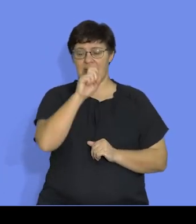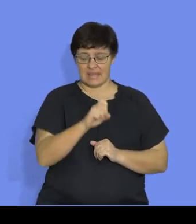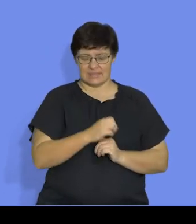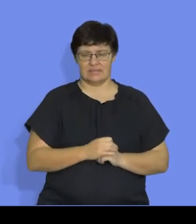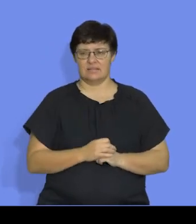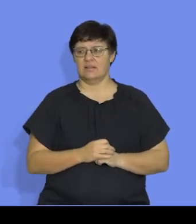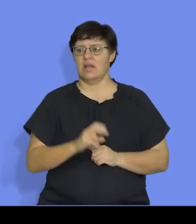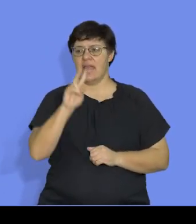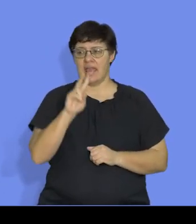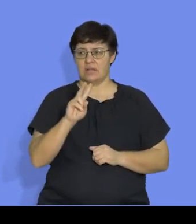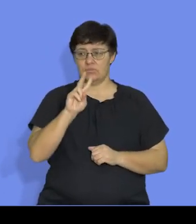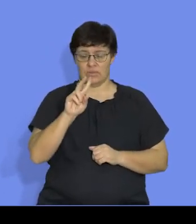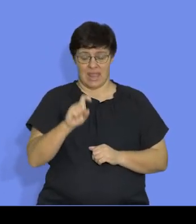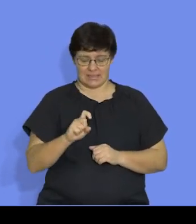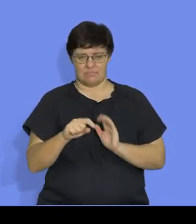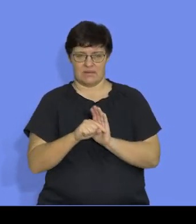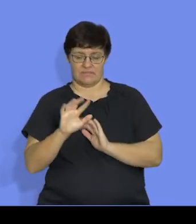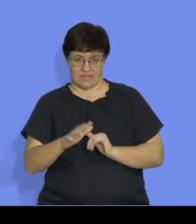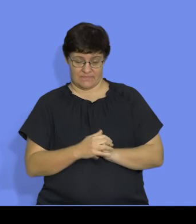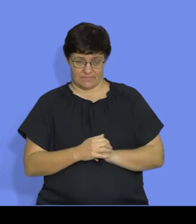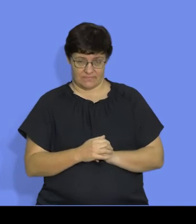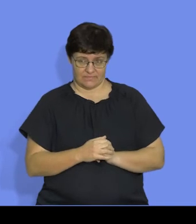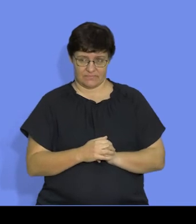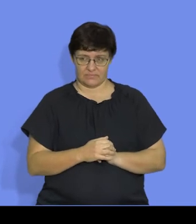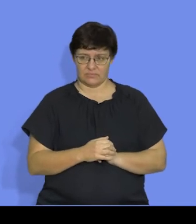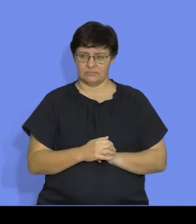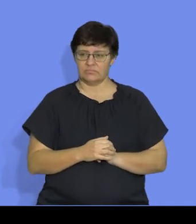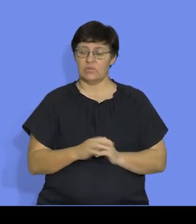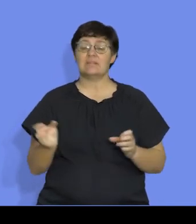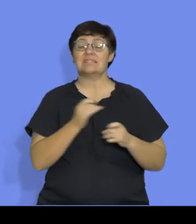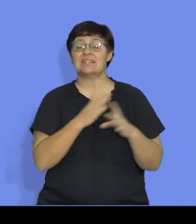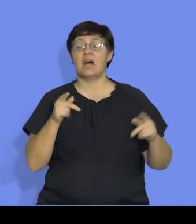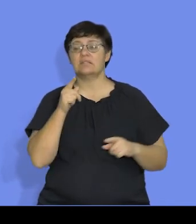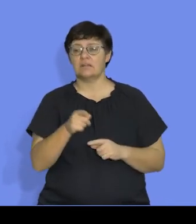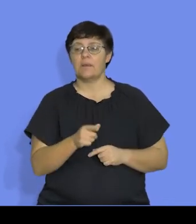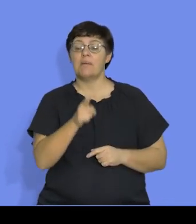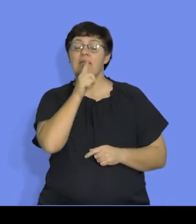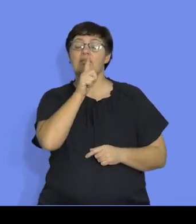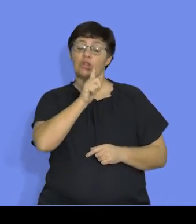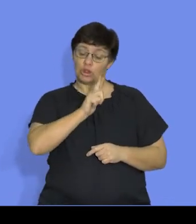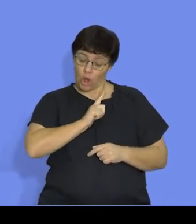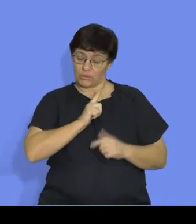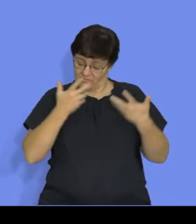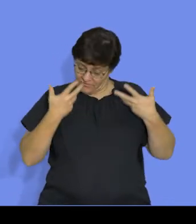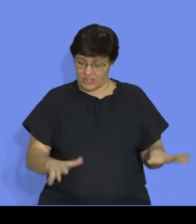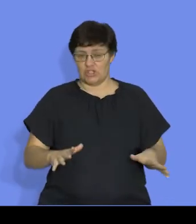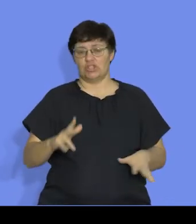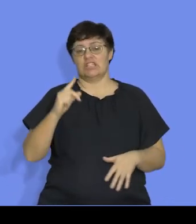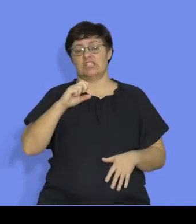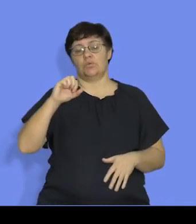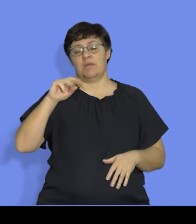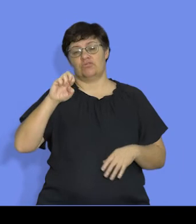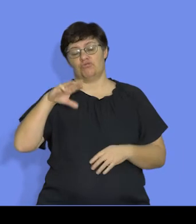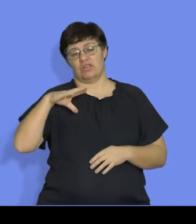2x minus 5. Just something that I want to highlight right at the beginning is I've been told that it is a geometric